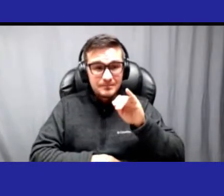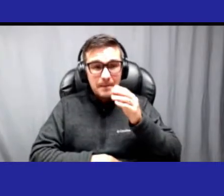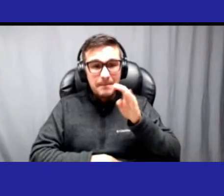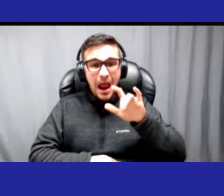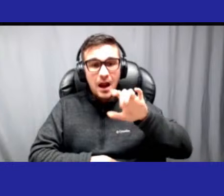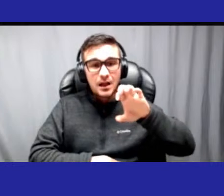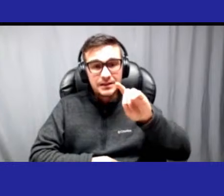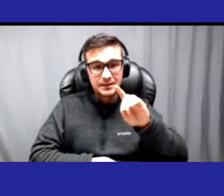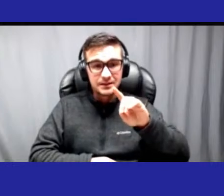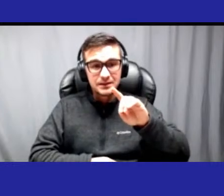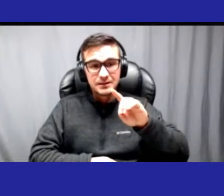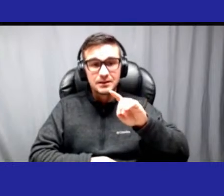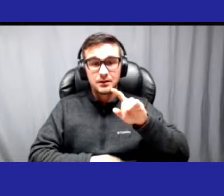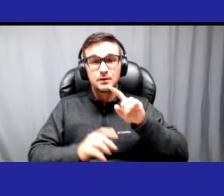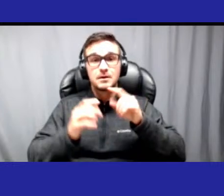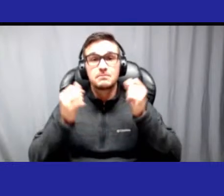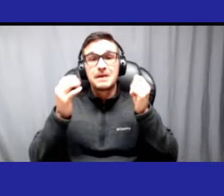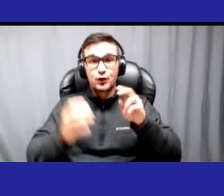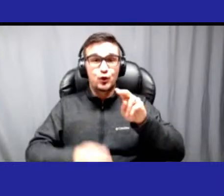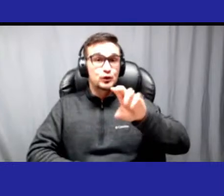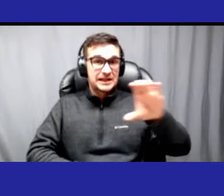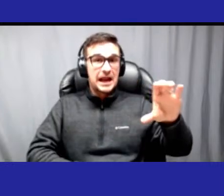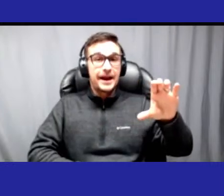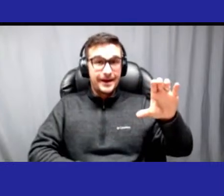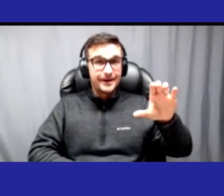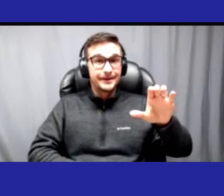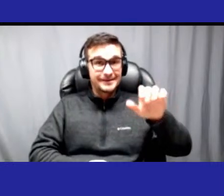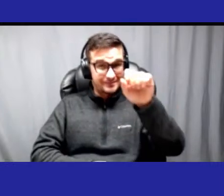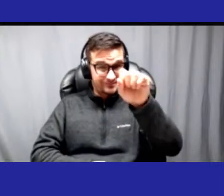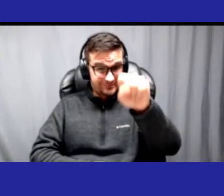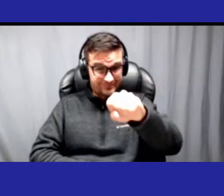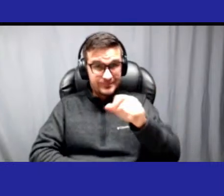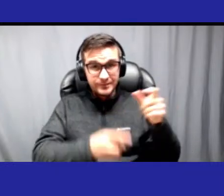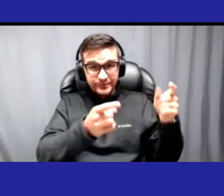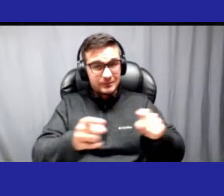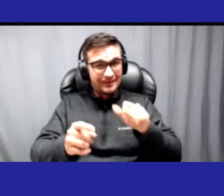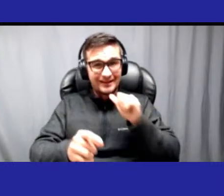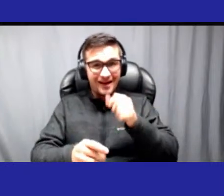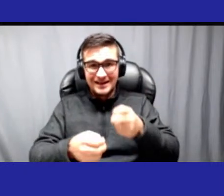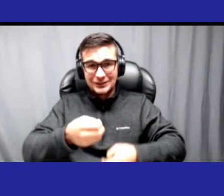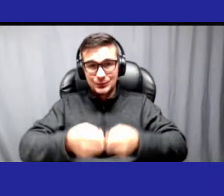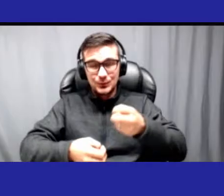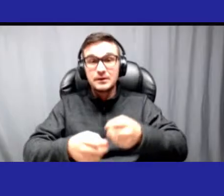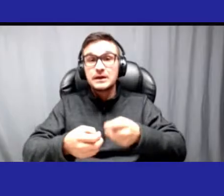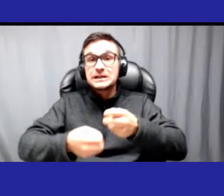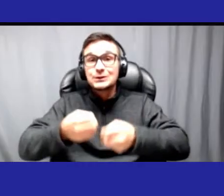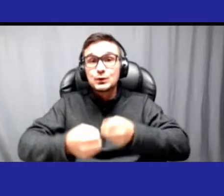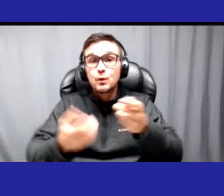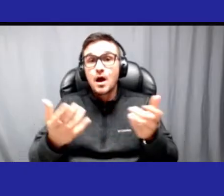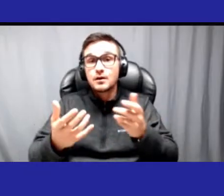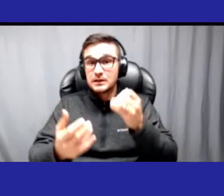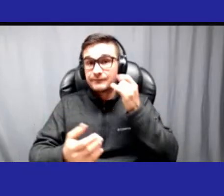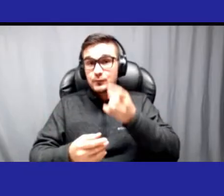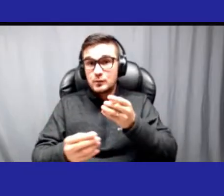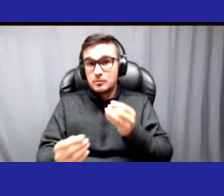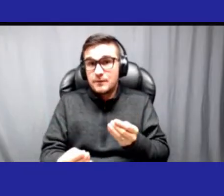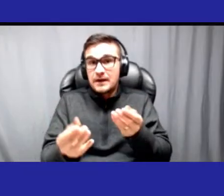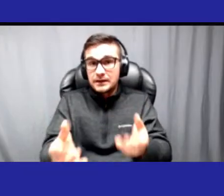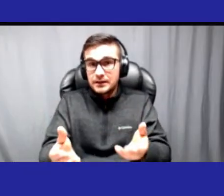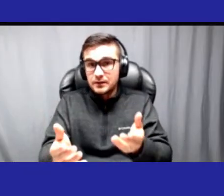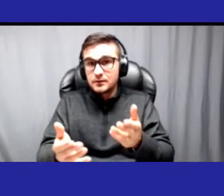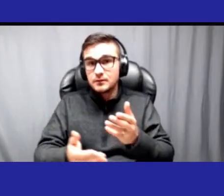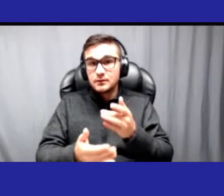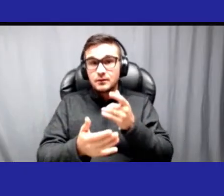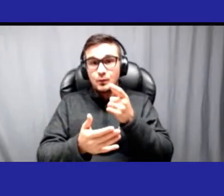of urgent care going on is not really the issue. The issue is whether or not you're providing, what you are providing